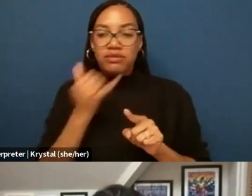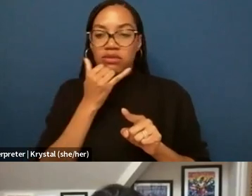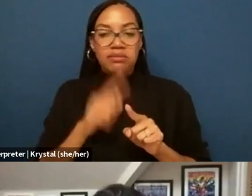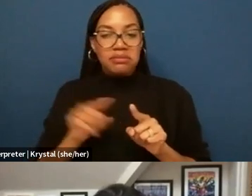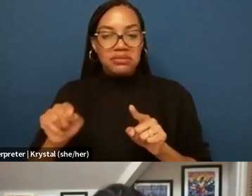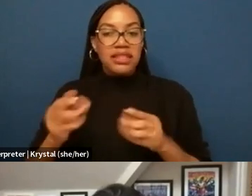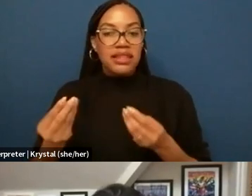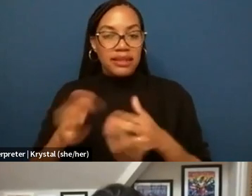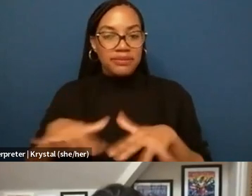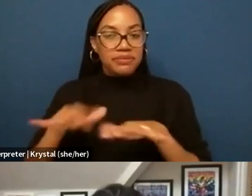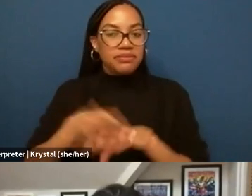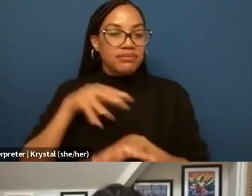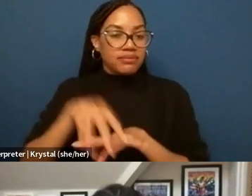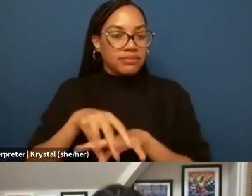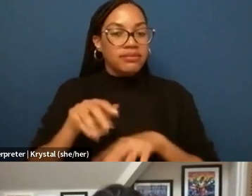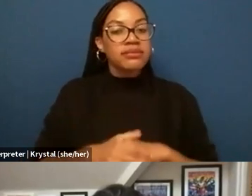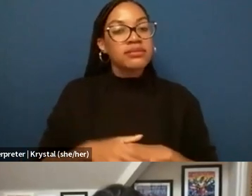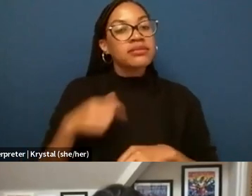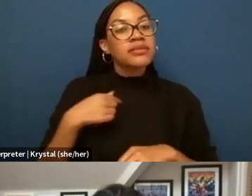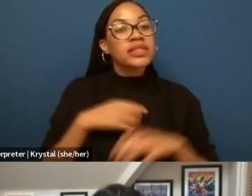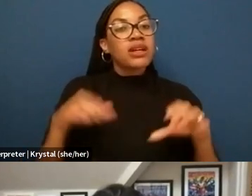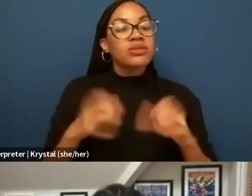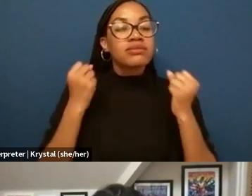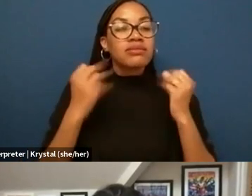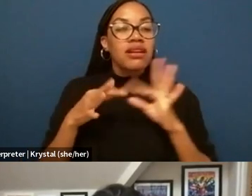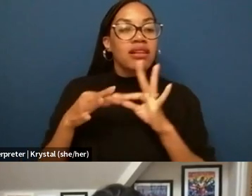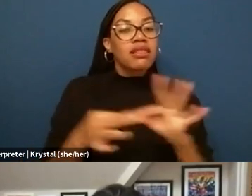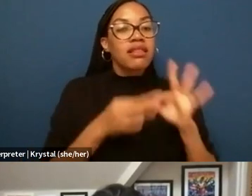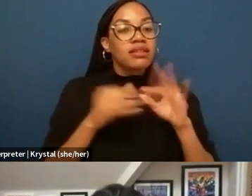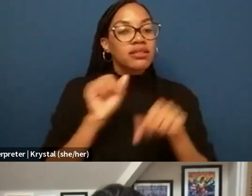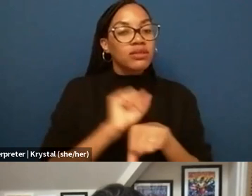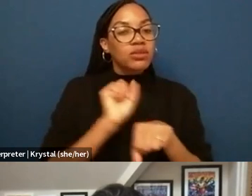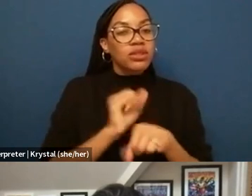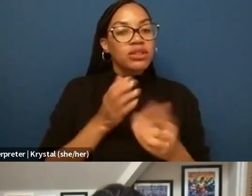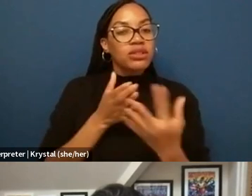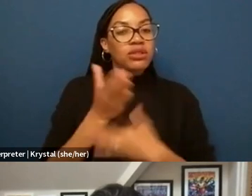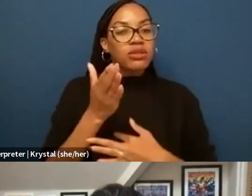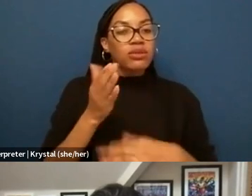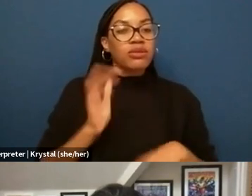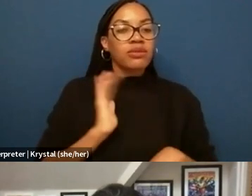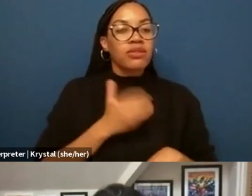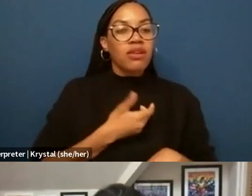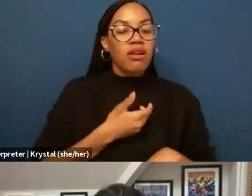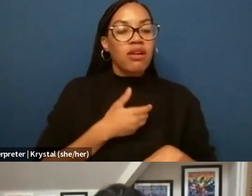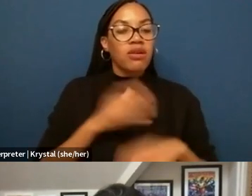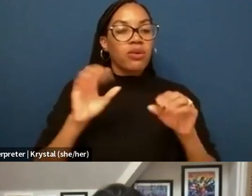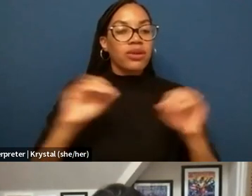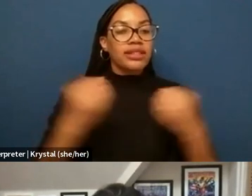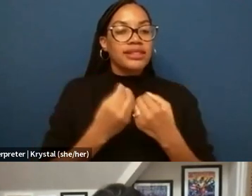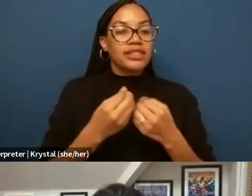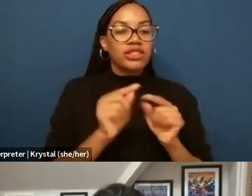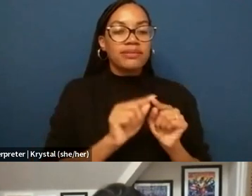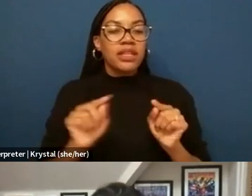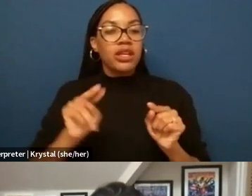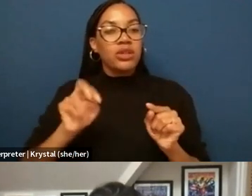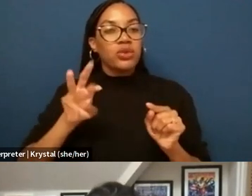lot of collective work through Madness Network News, a psychiatric survivor MAD-run initiative. And